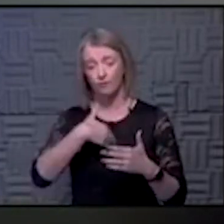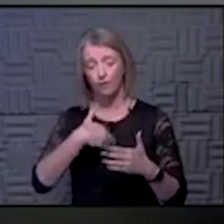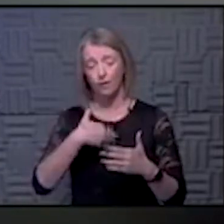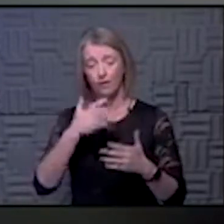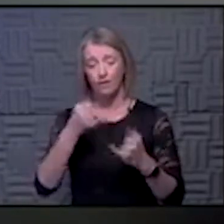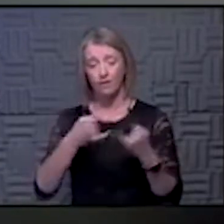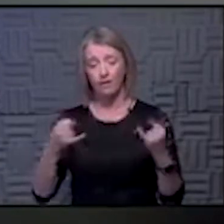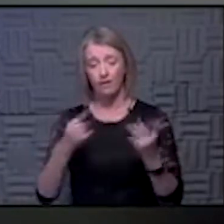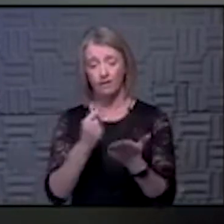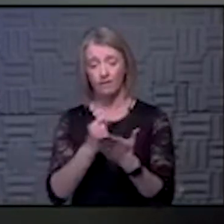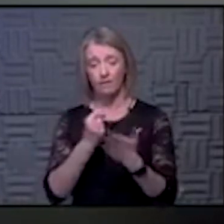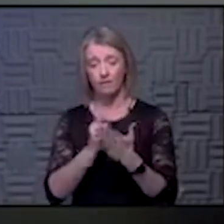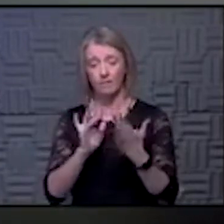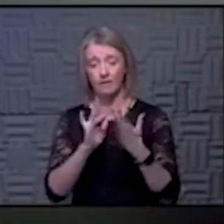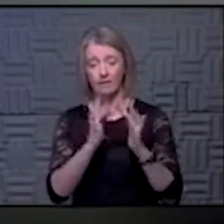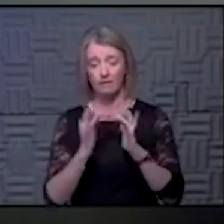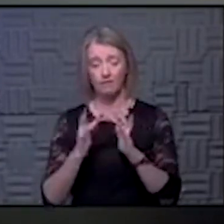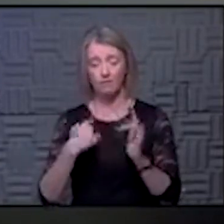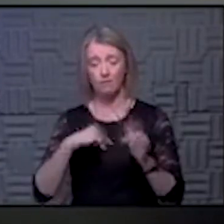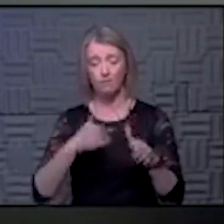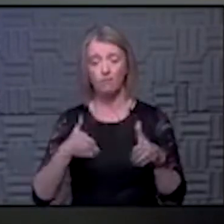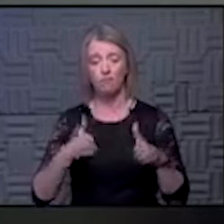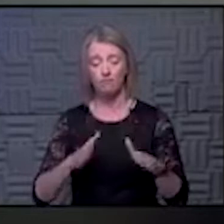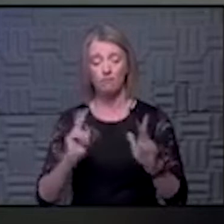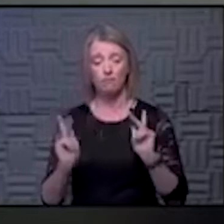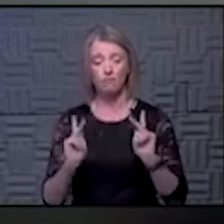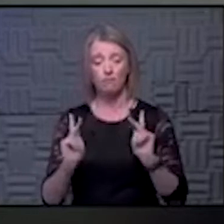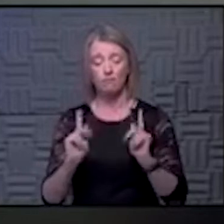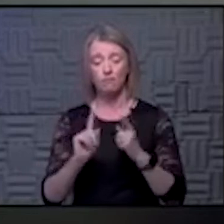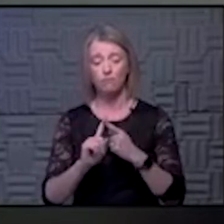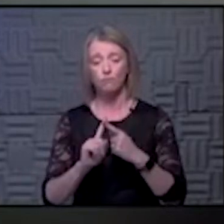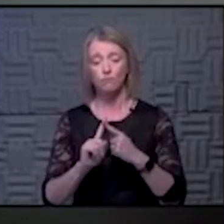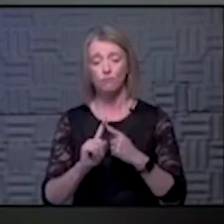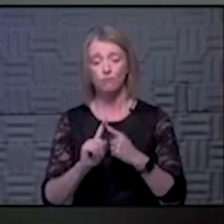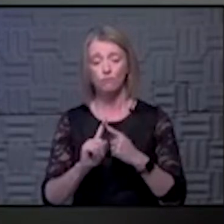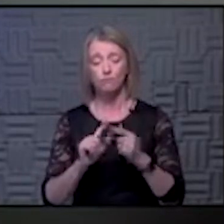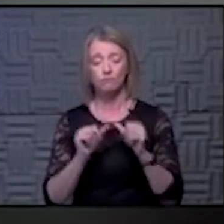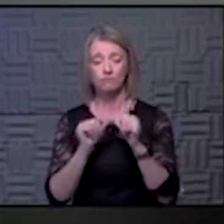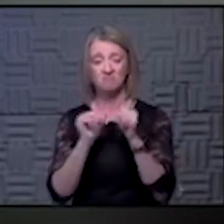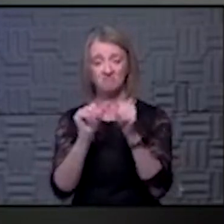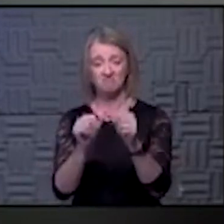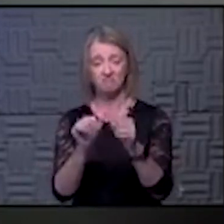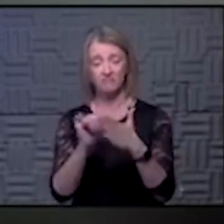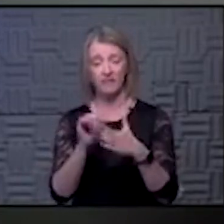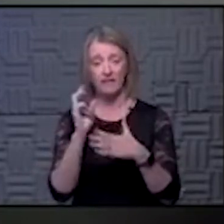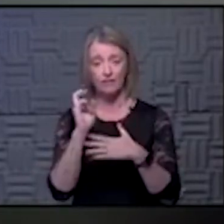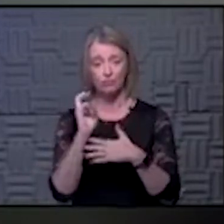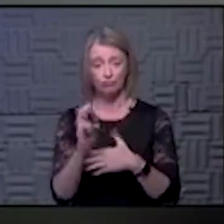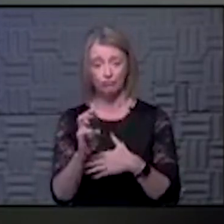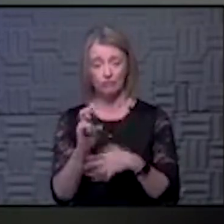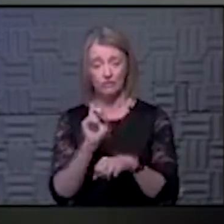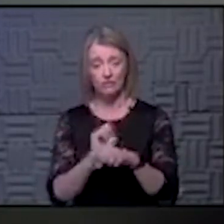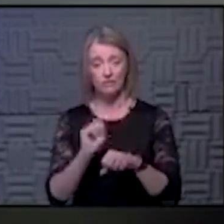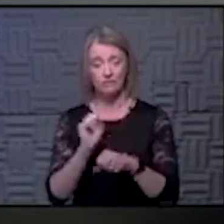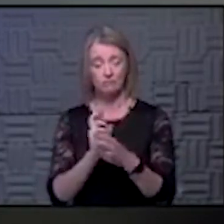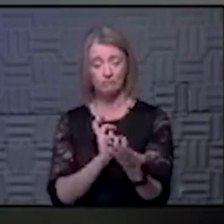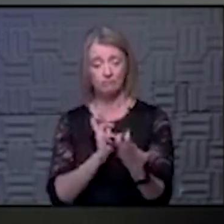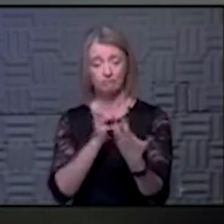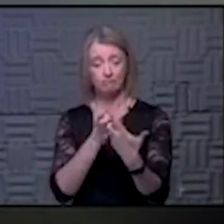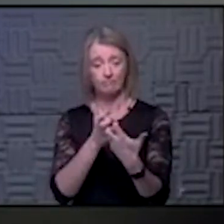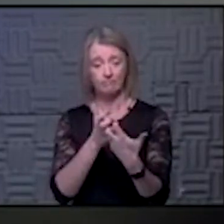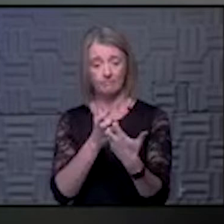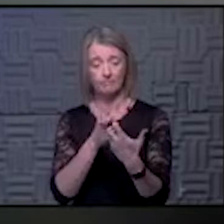Network, in which we allow folks to continue that journey by matching them with